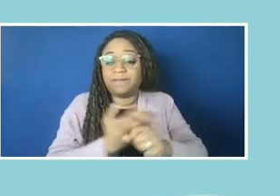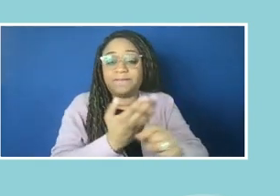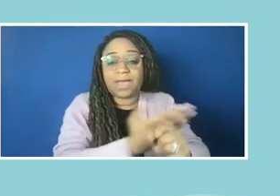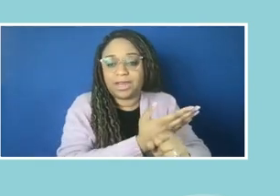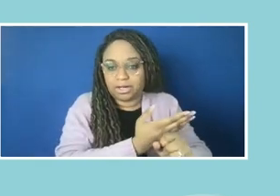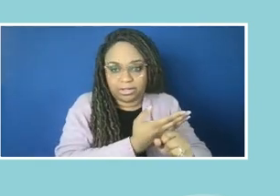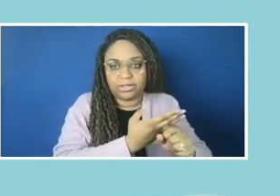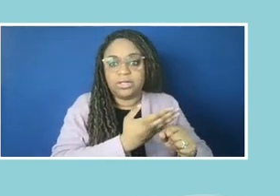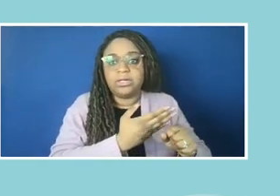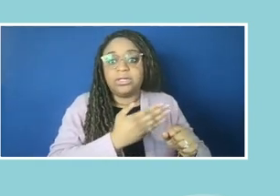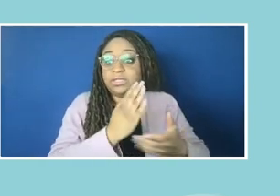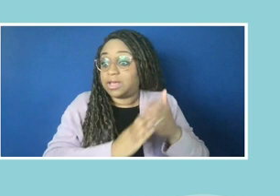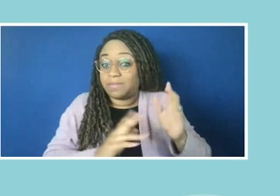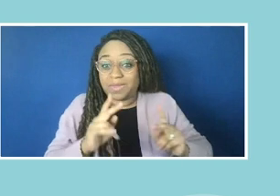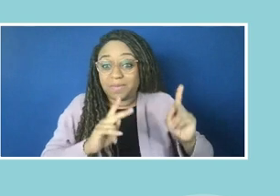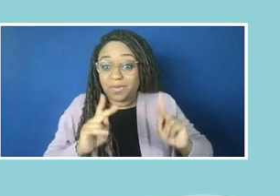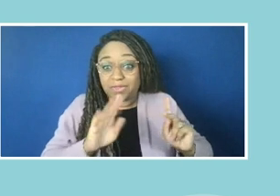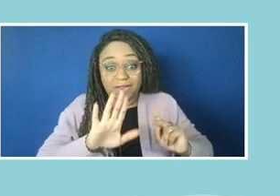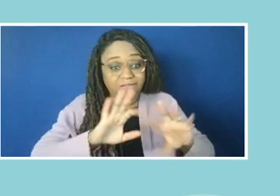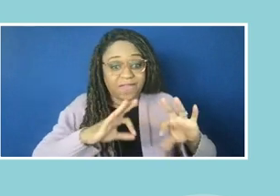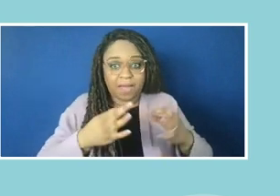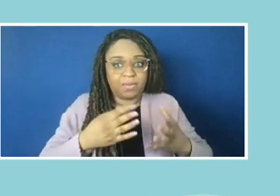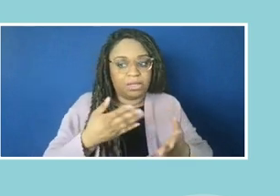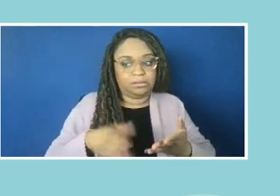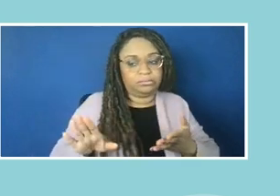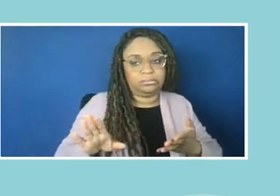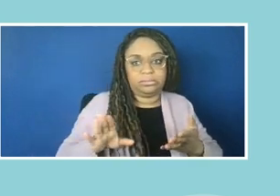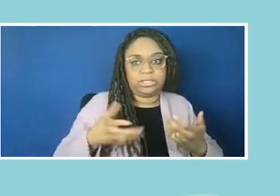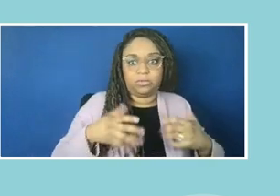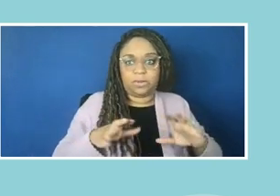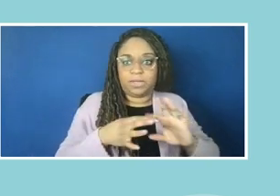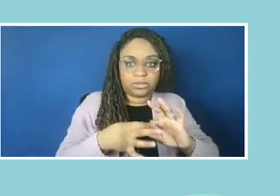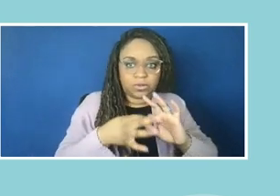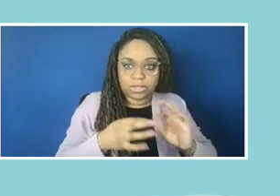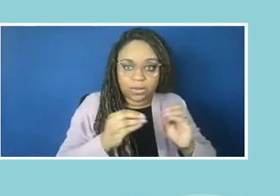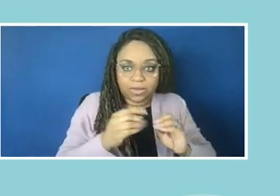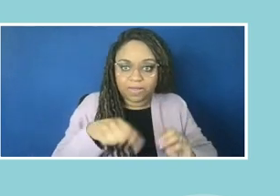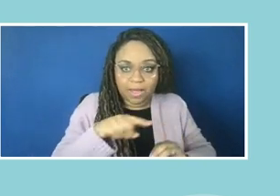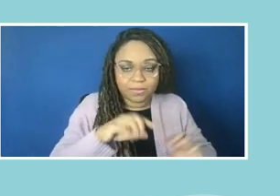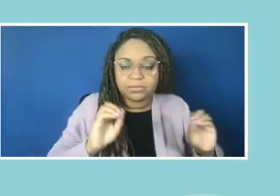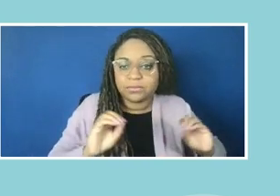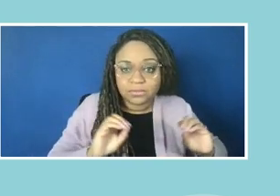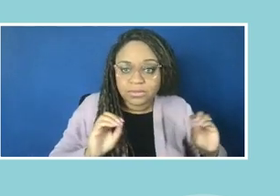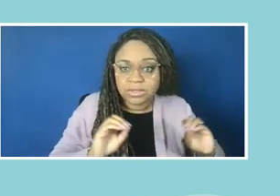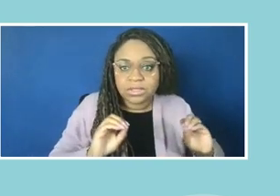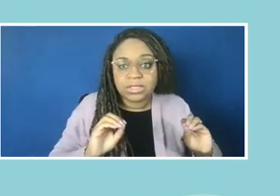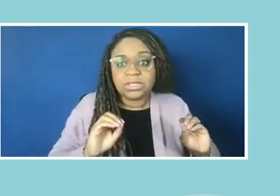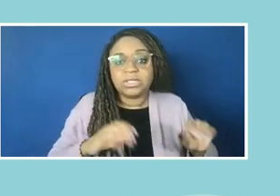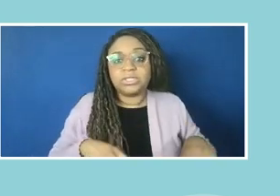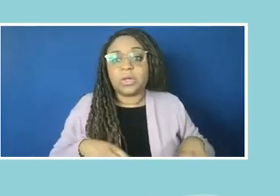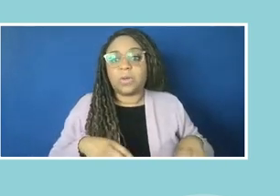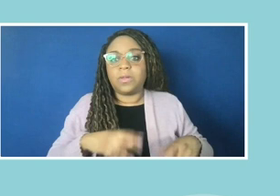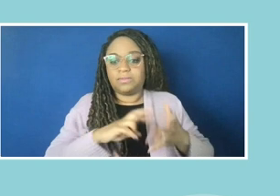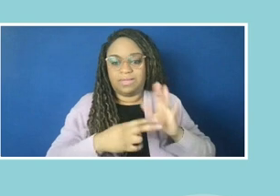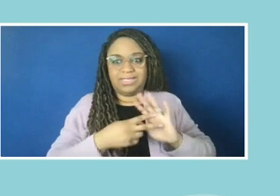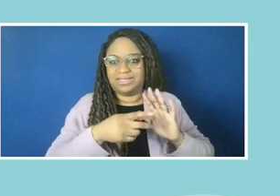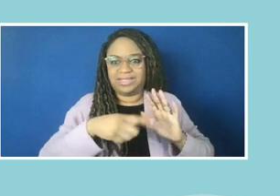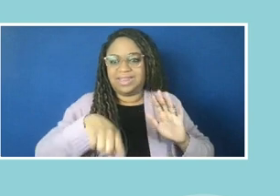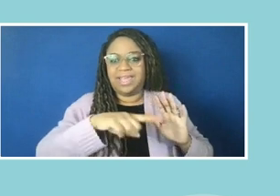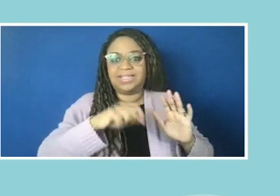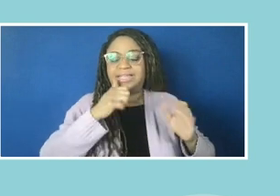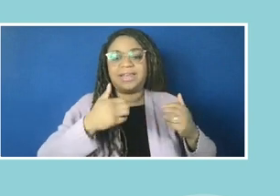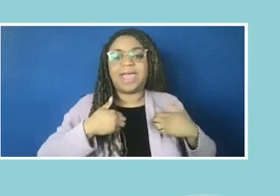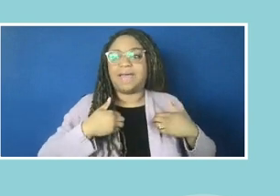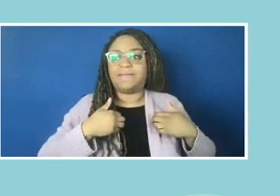sudden didn't have a platform anymore. Their providers just yanked them, you know. And what they did